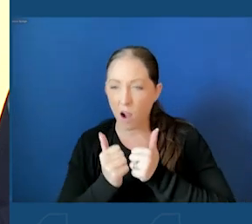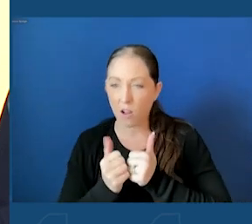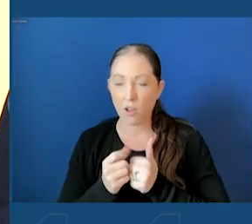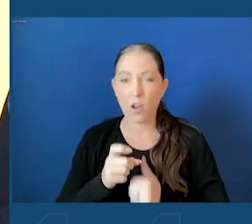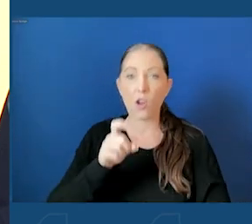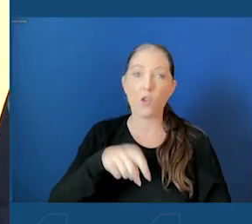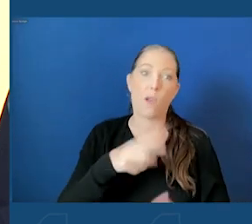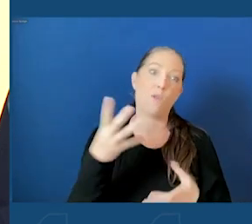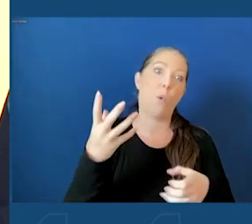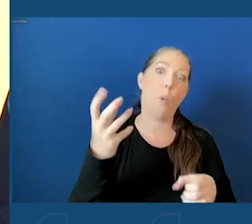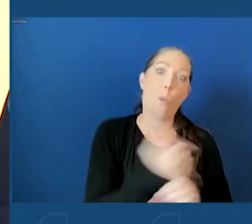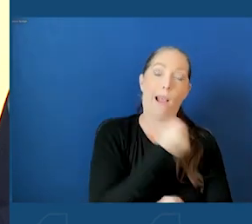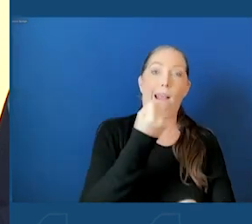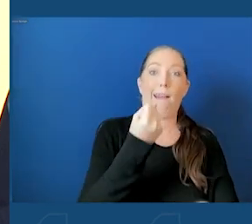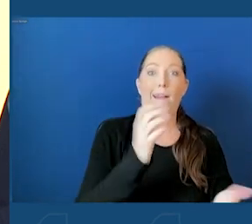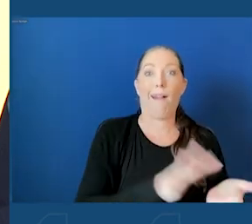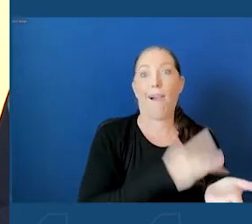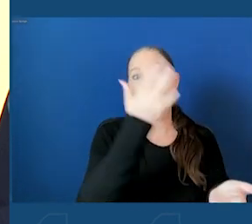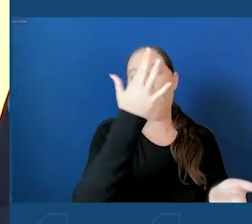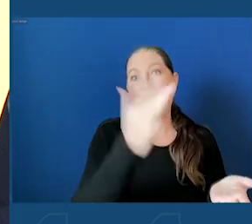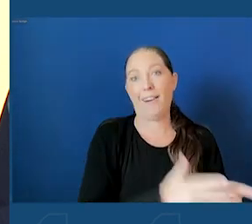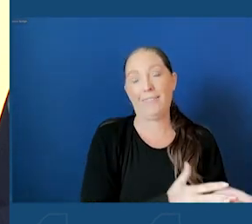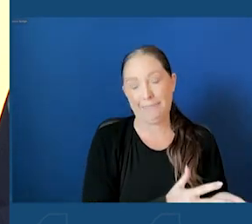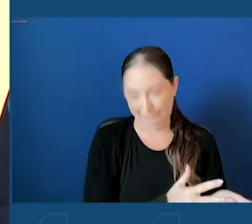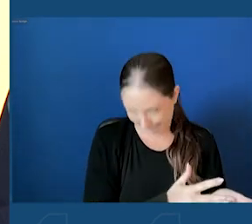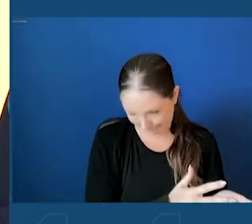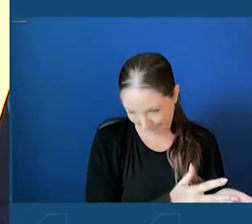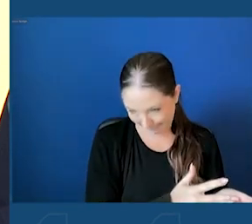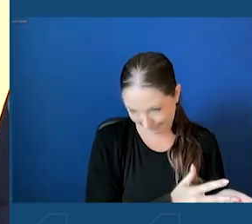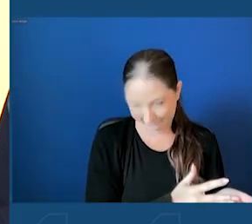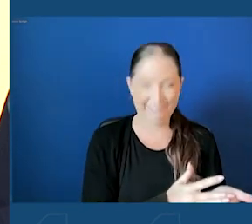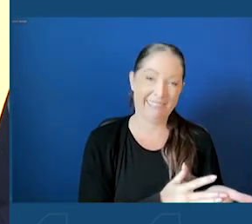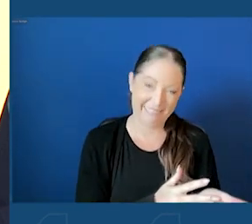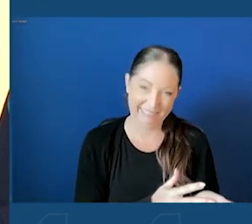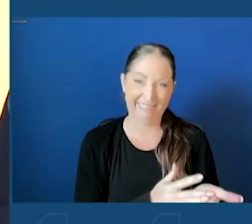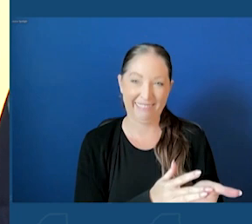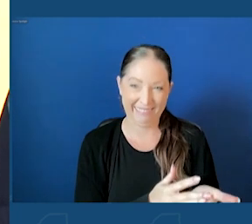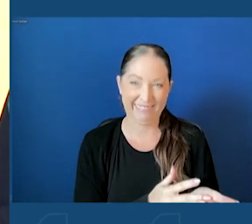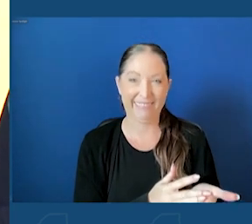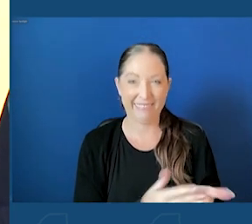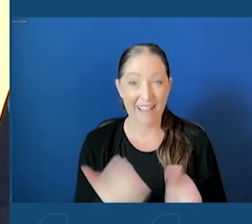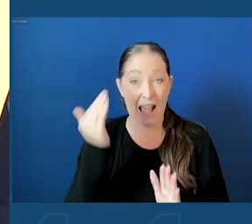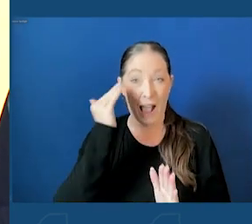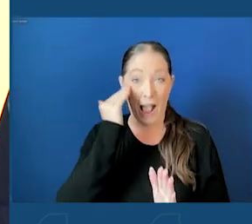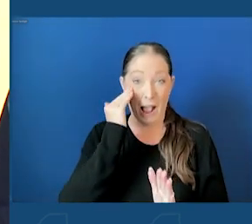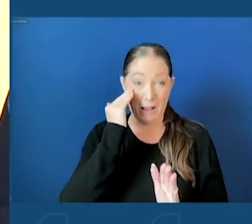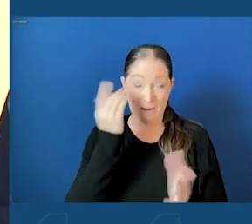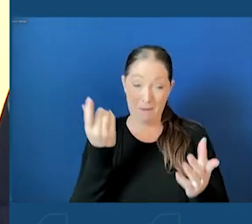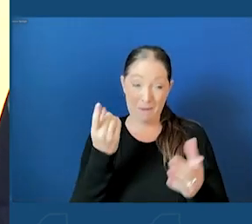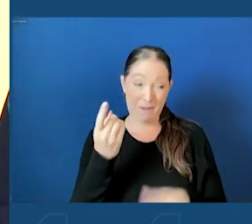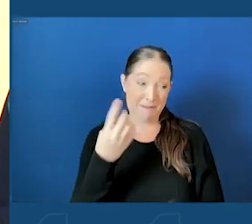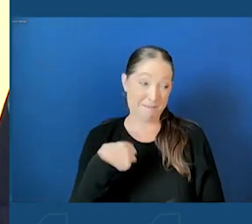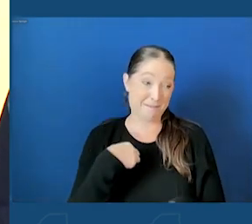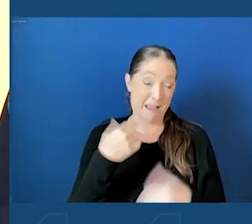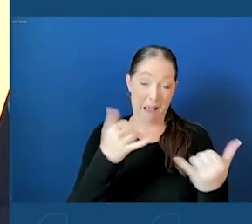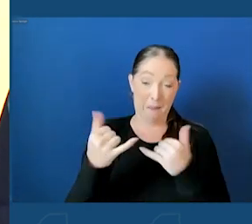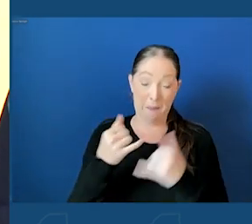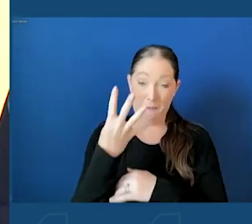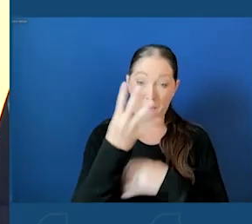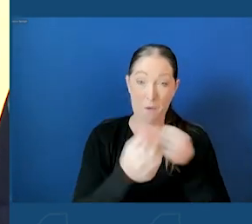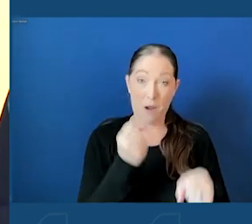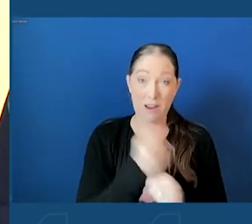in a while. And I know in the 4 years I played, 2 times